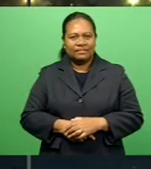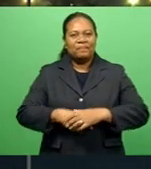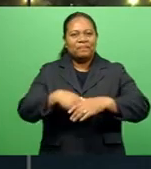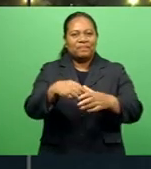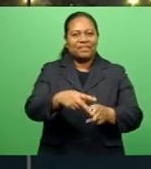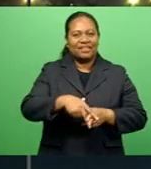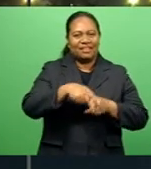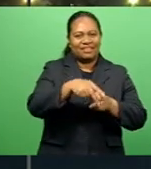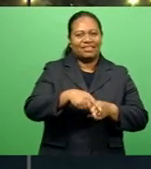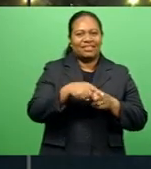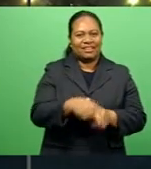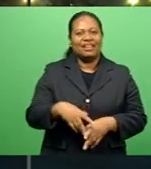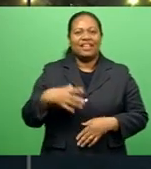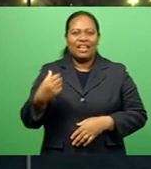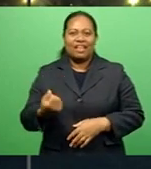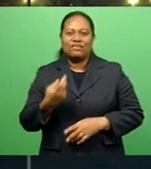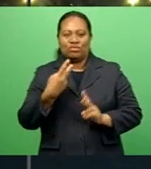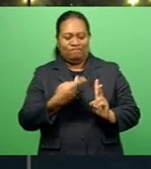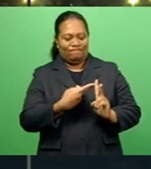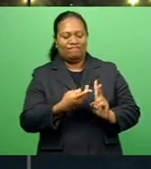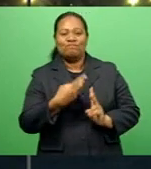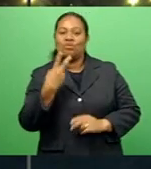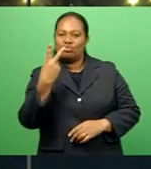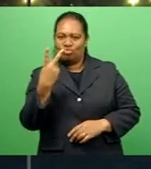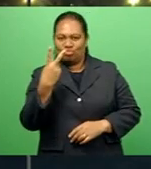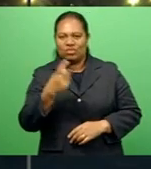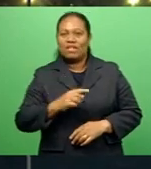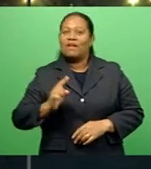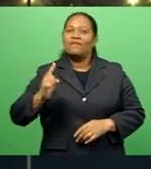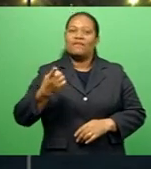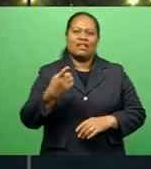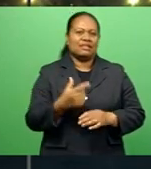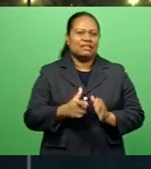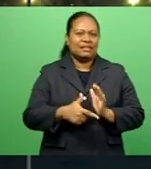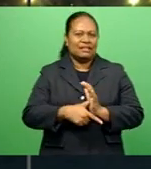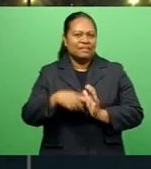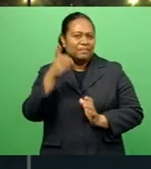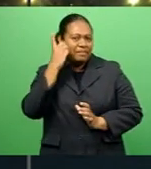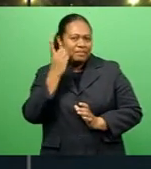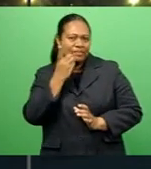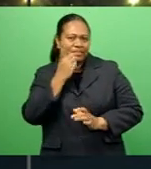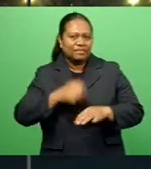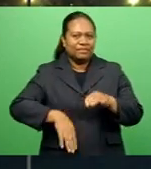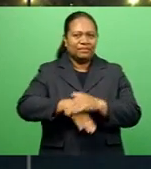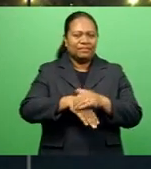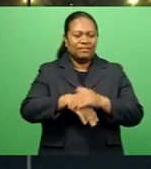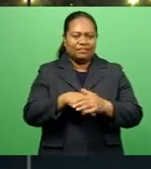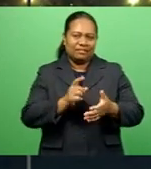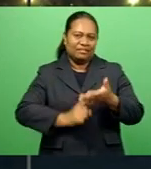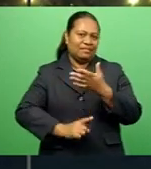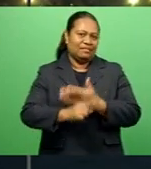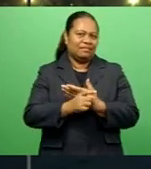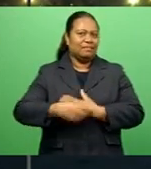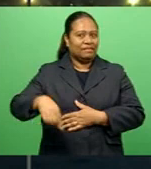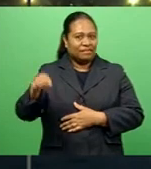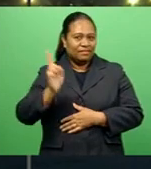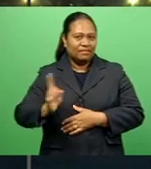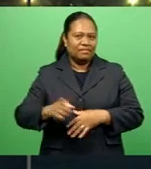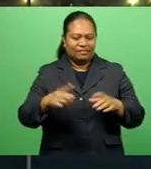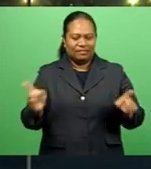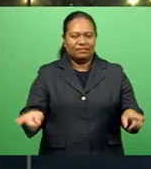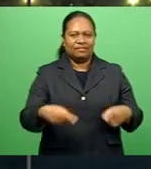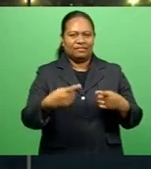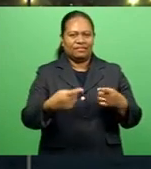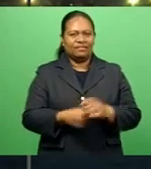Nandronga settled for a 2-2 draw in its first Digicel Premier League match against Nandi at Lawanga Park in